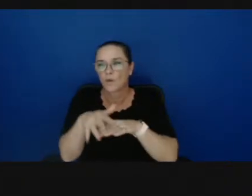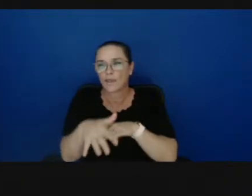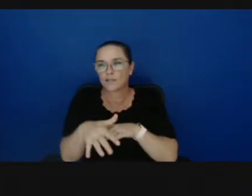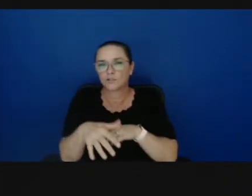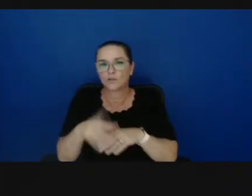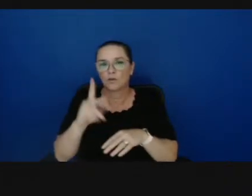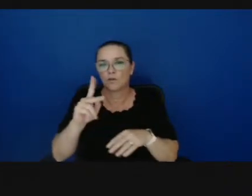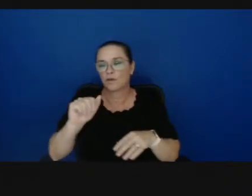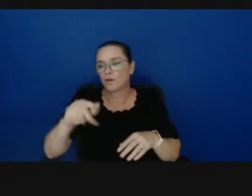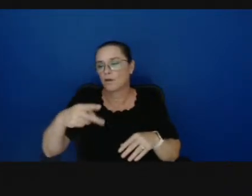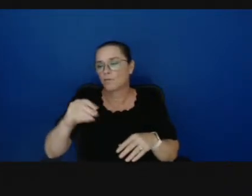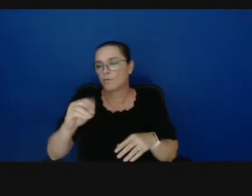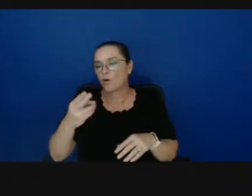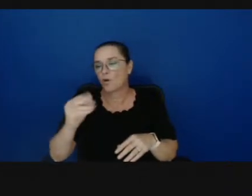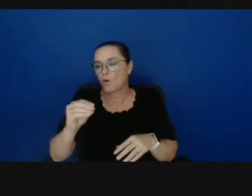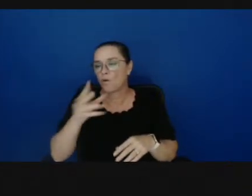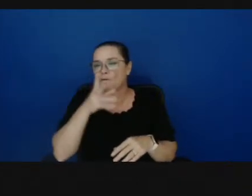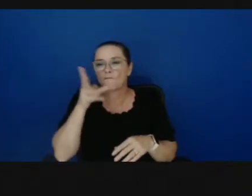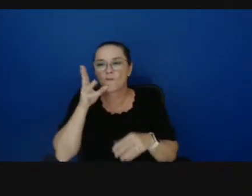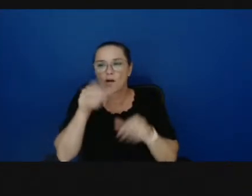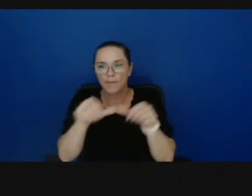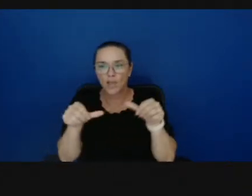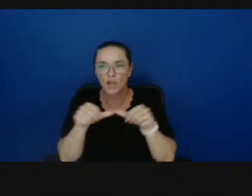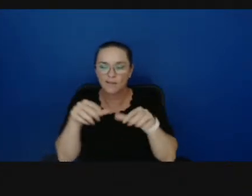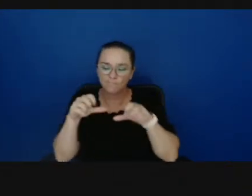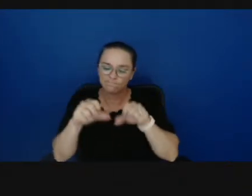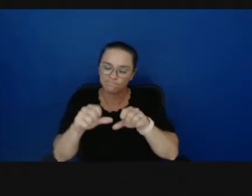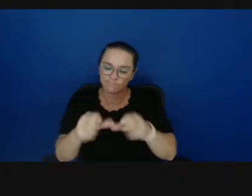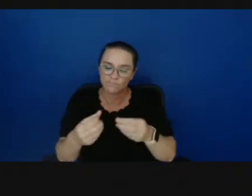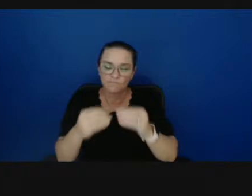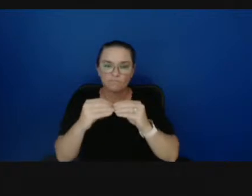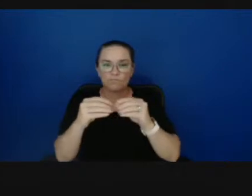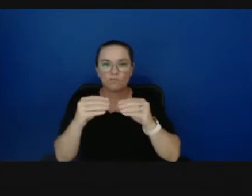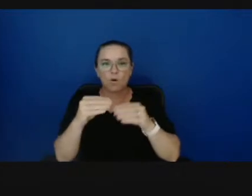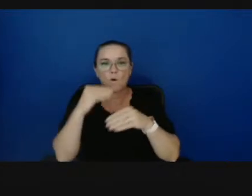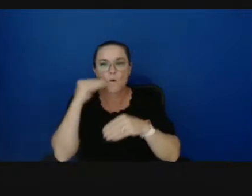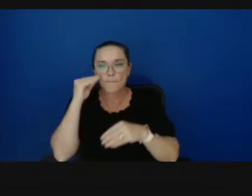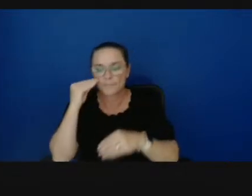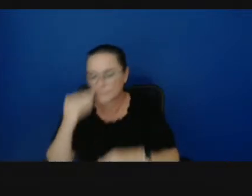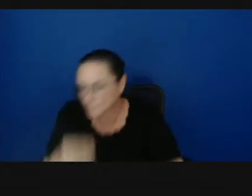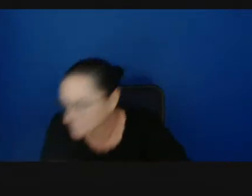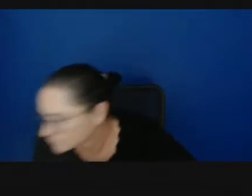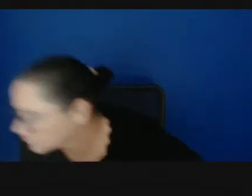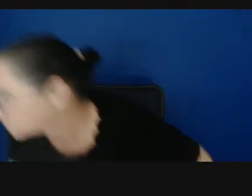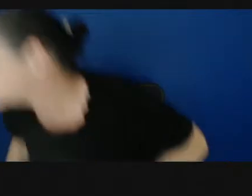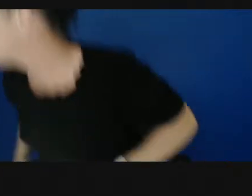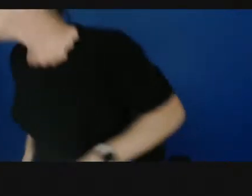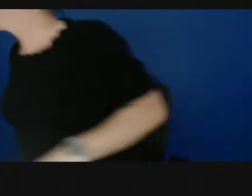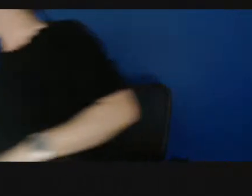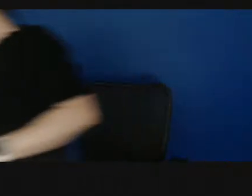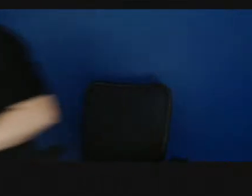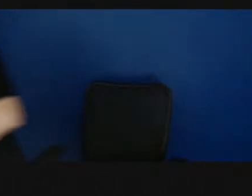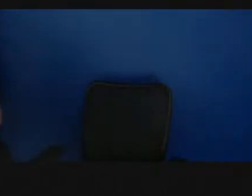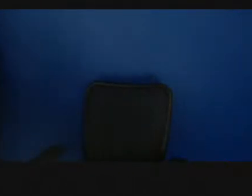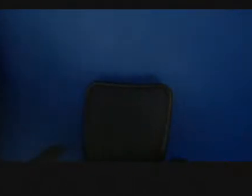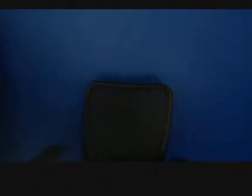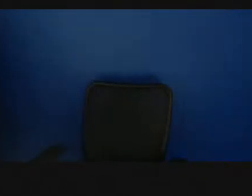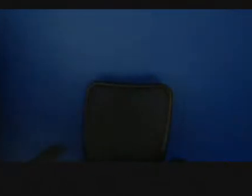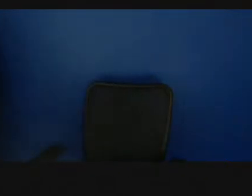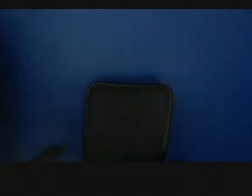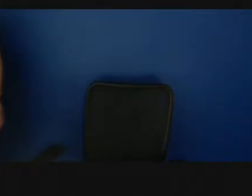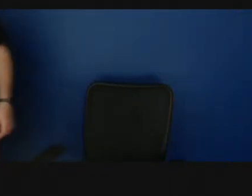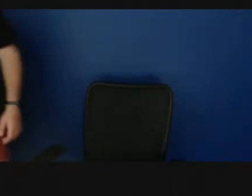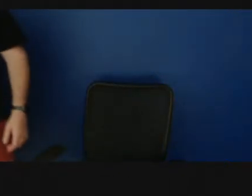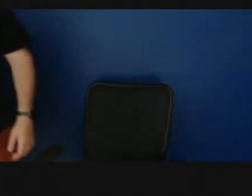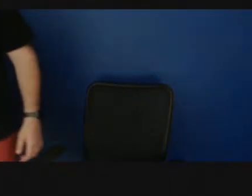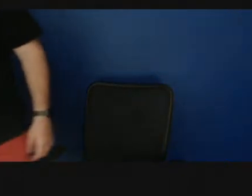farm lots, which is claiming more homes as the day progresses. We also get a look at Fissure 22 up by the Puna Geothermal Venture doing